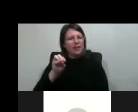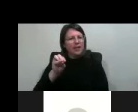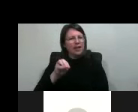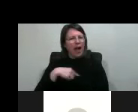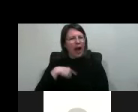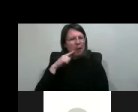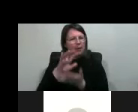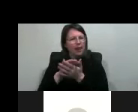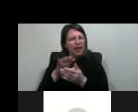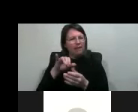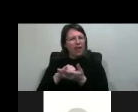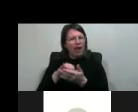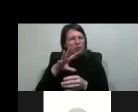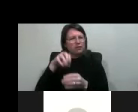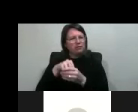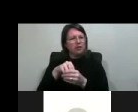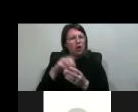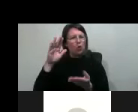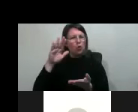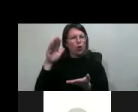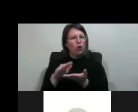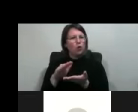the reduced